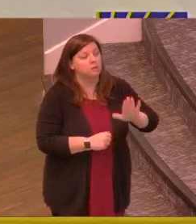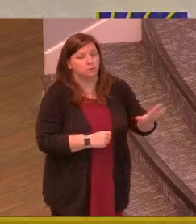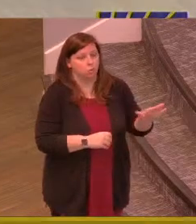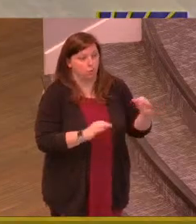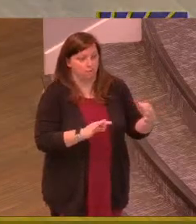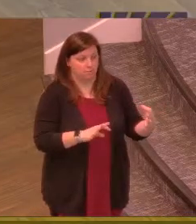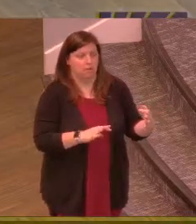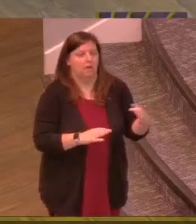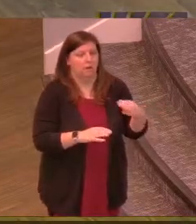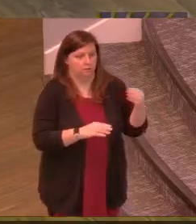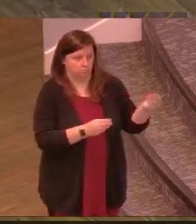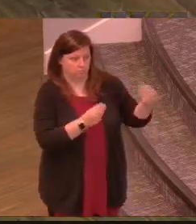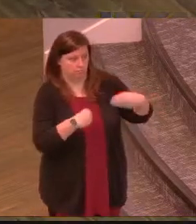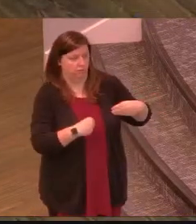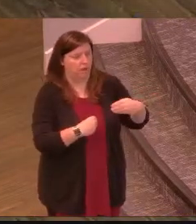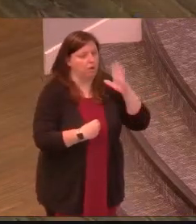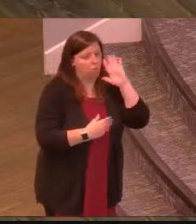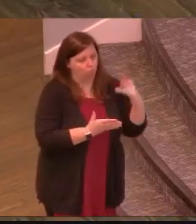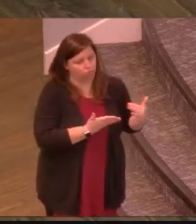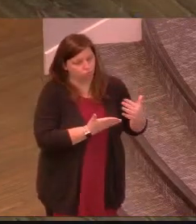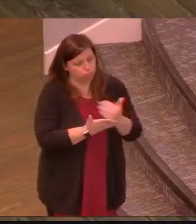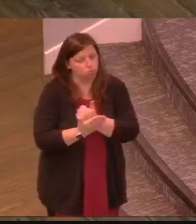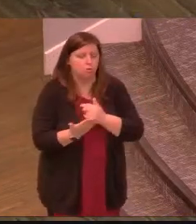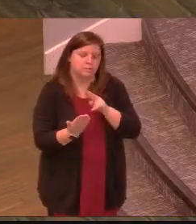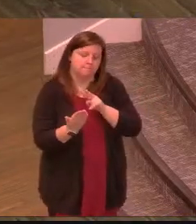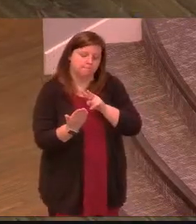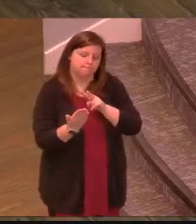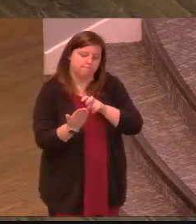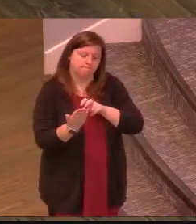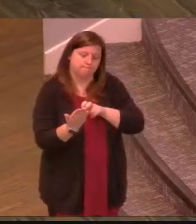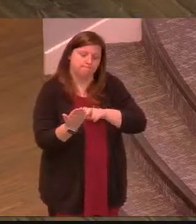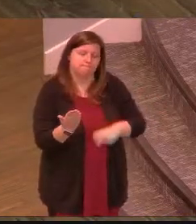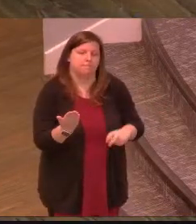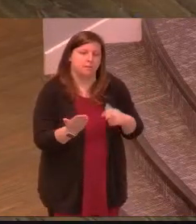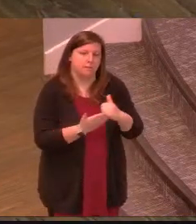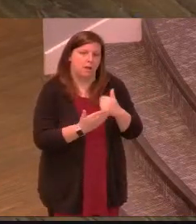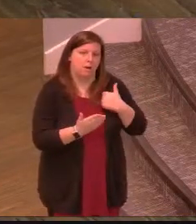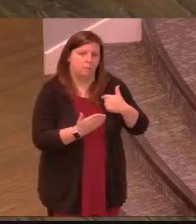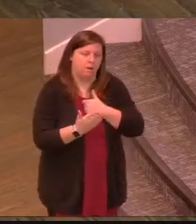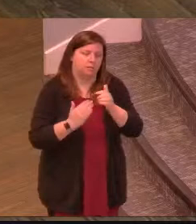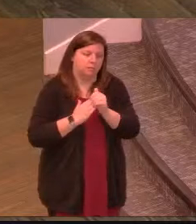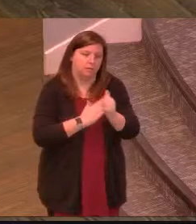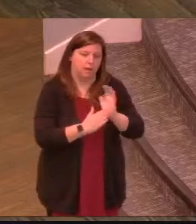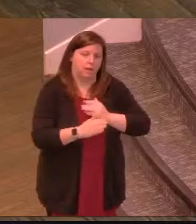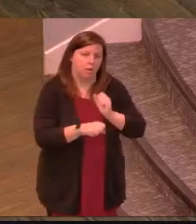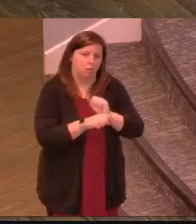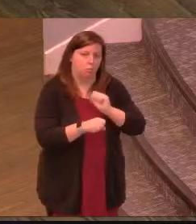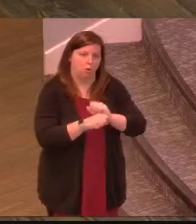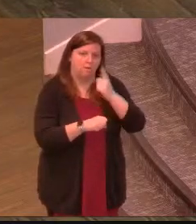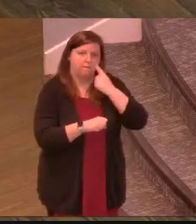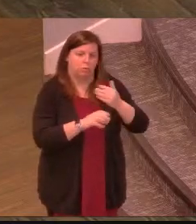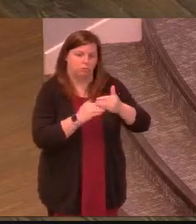you have to help us guide the work as it relates to those 4 strategies for the next 6 months.